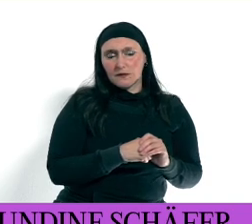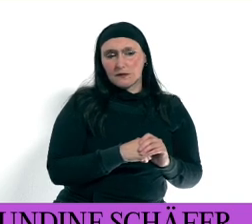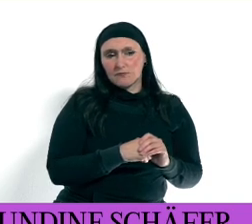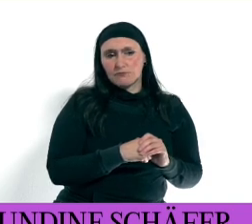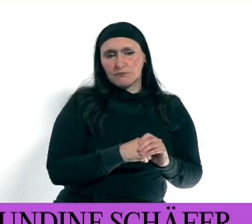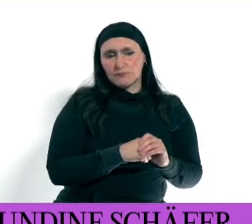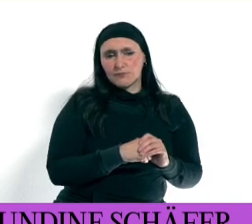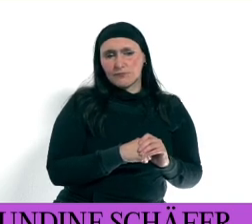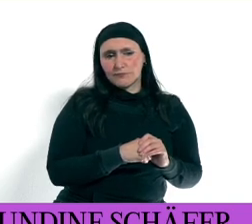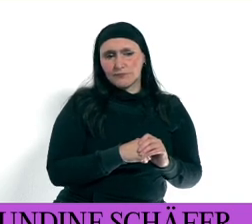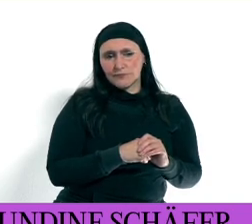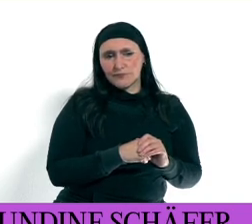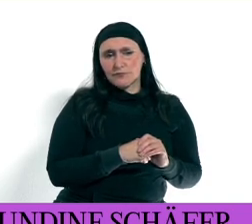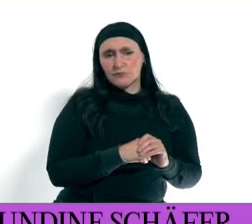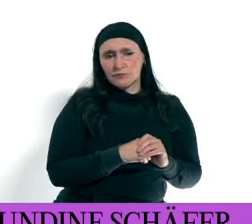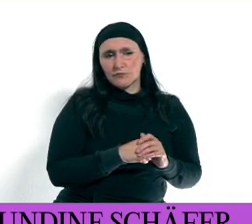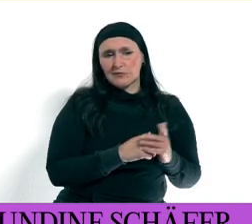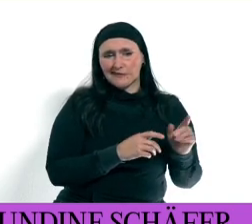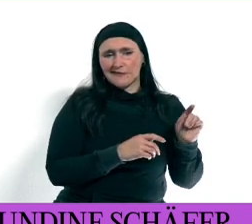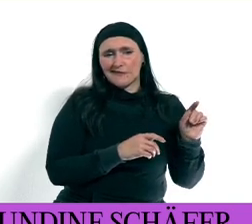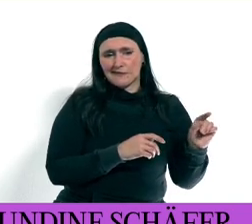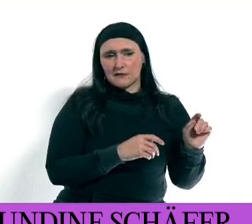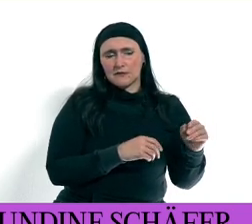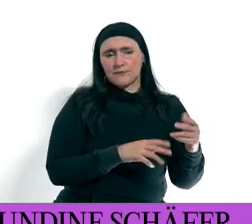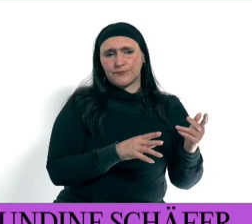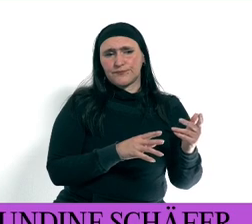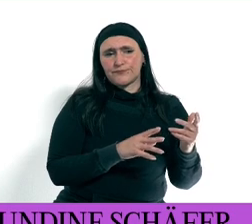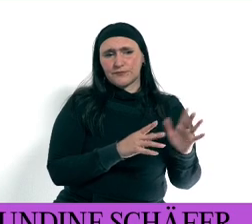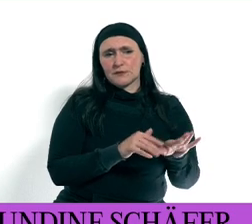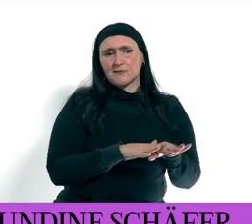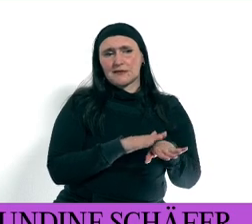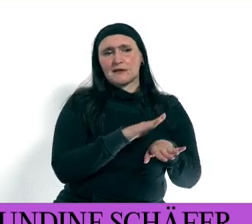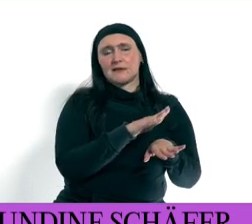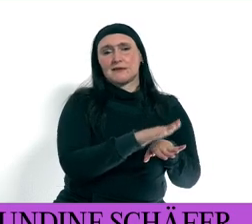the process of that one, the starting point of that one, und